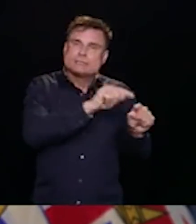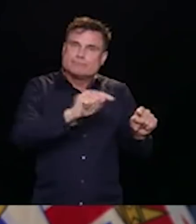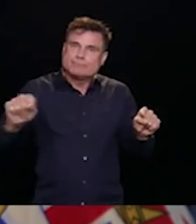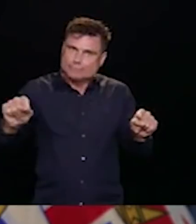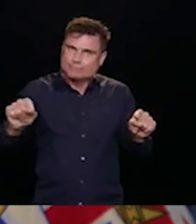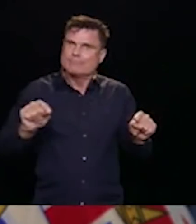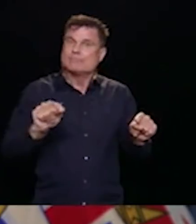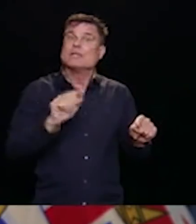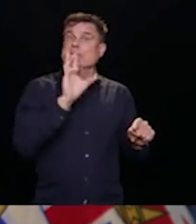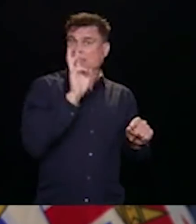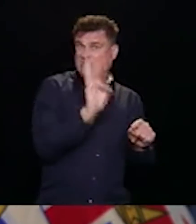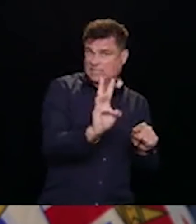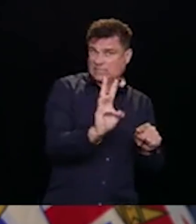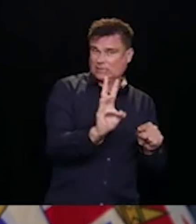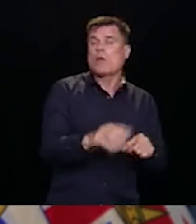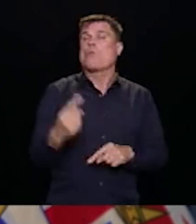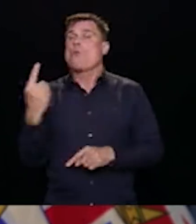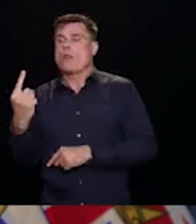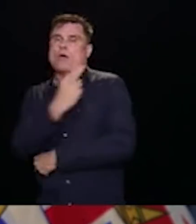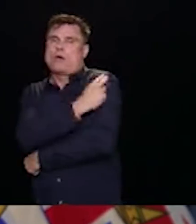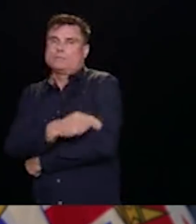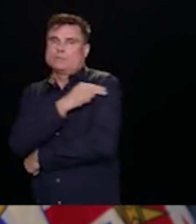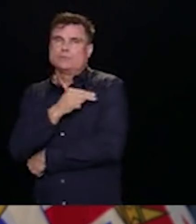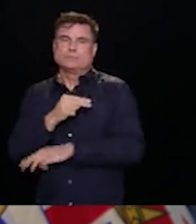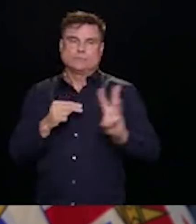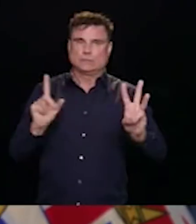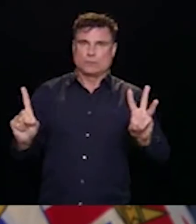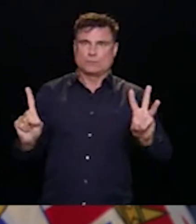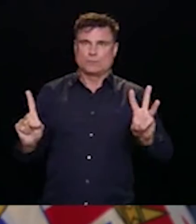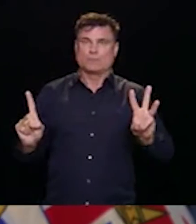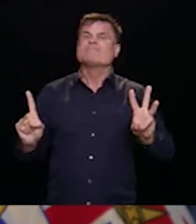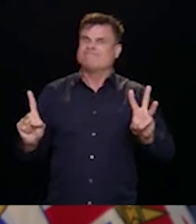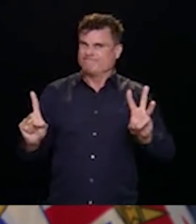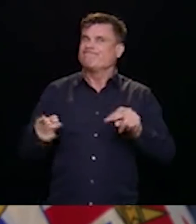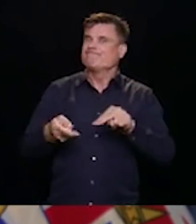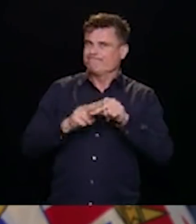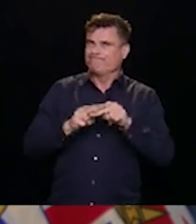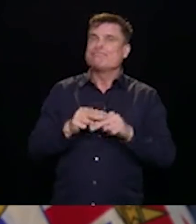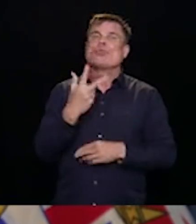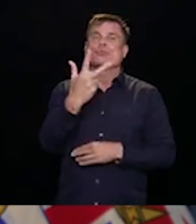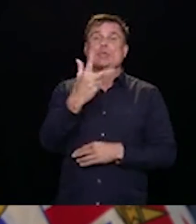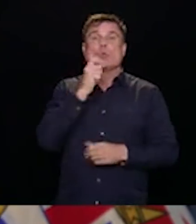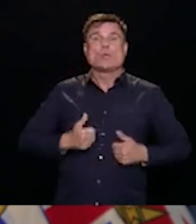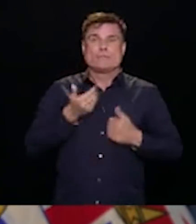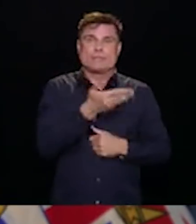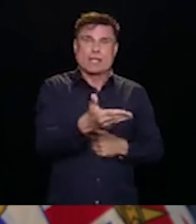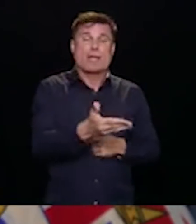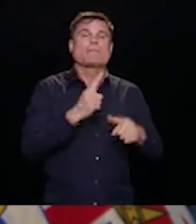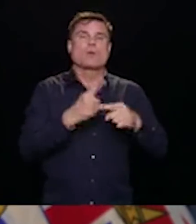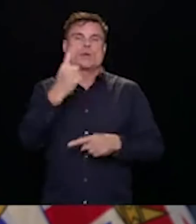care. We have an increase of 3 residents and 1 staff person in those